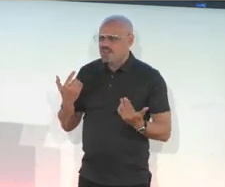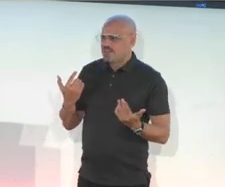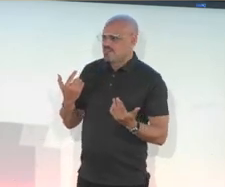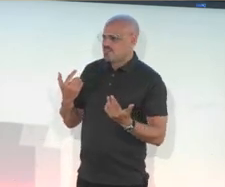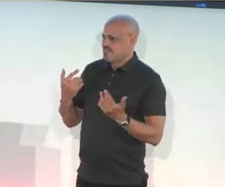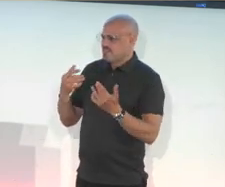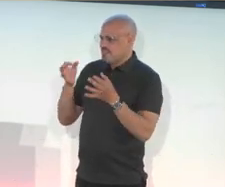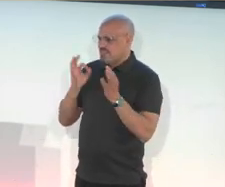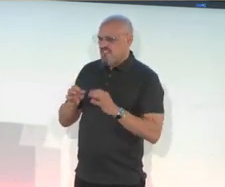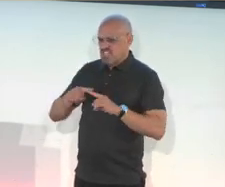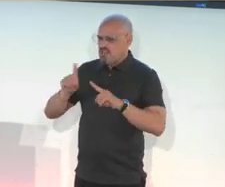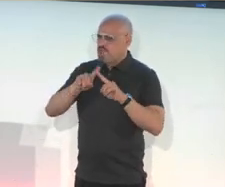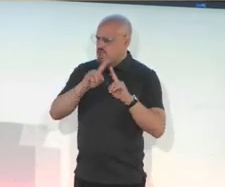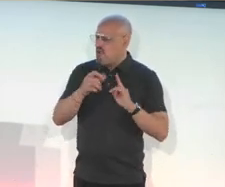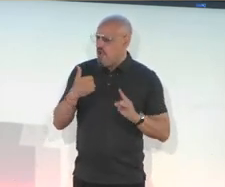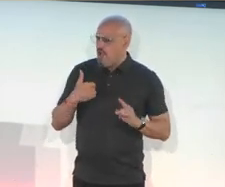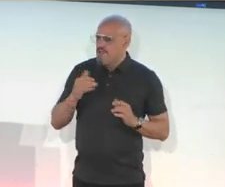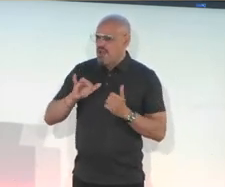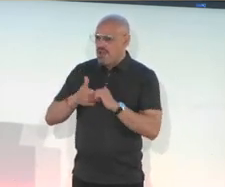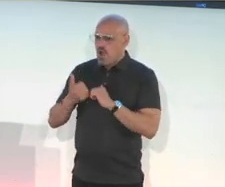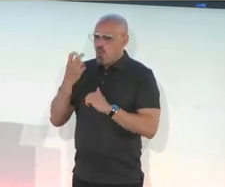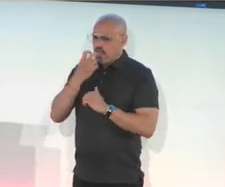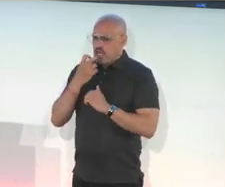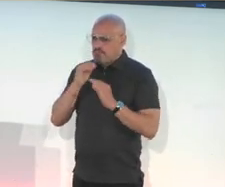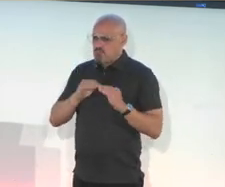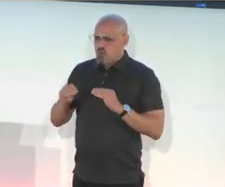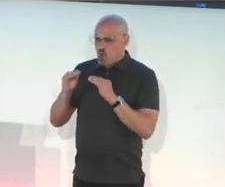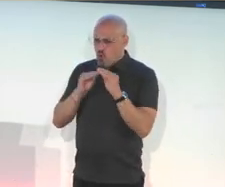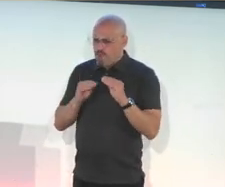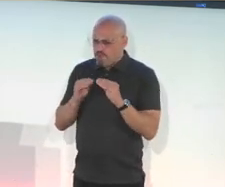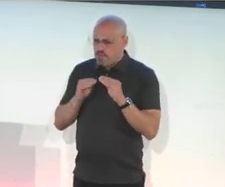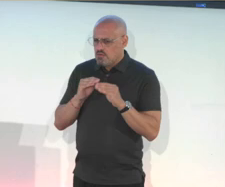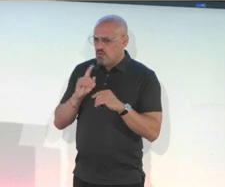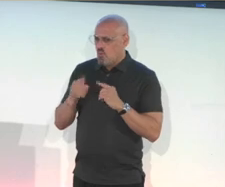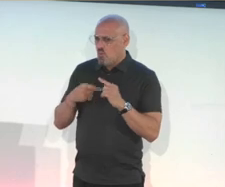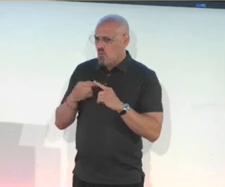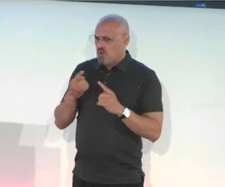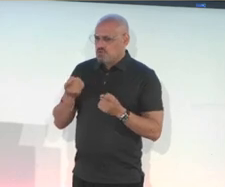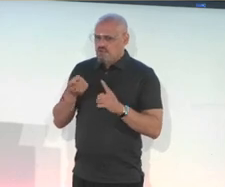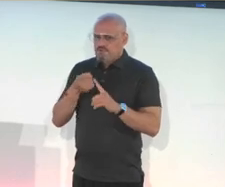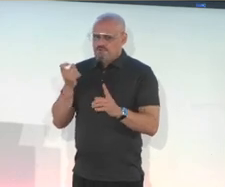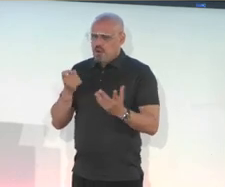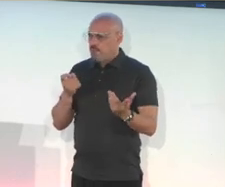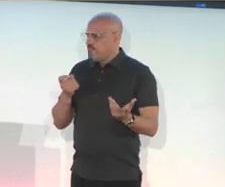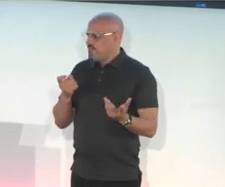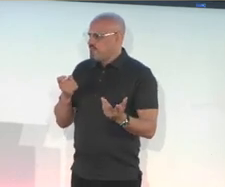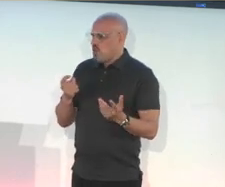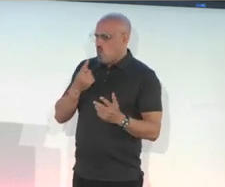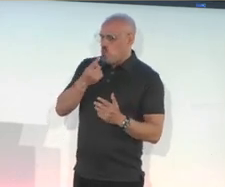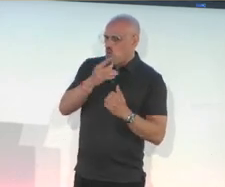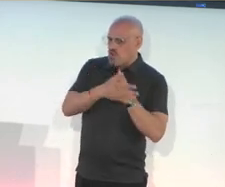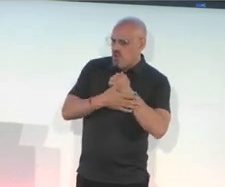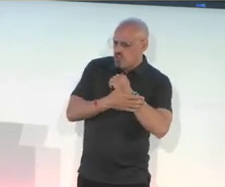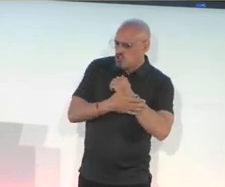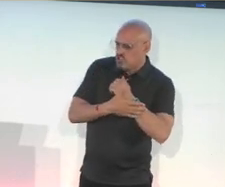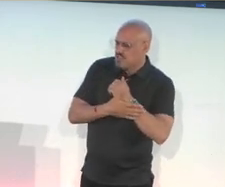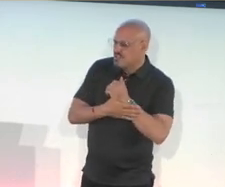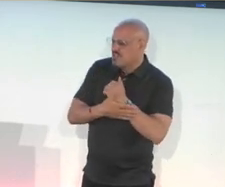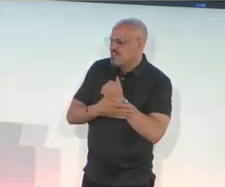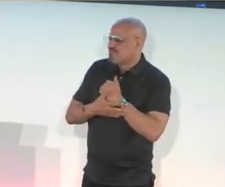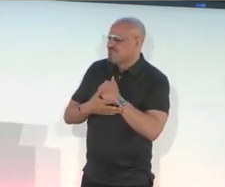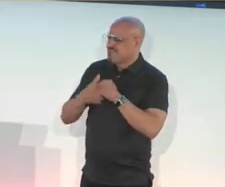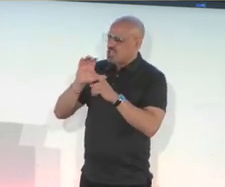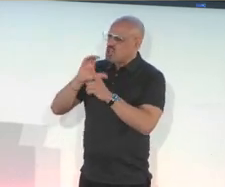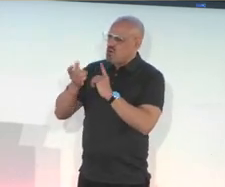there definitely are differences between how the lips move when you're from. One country, there are